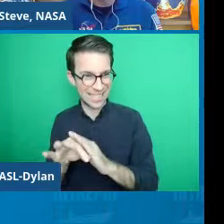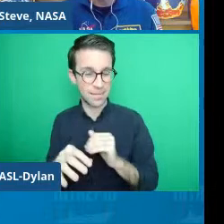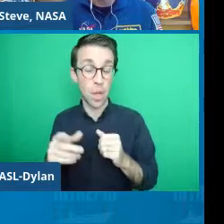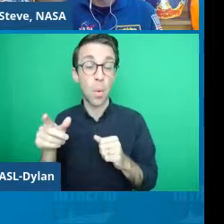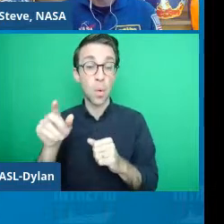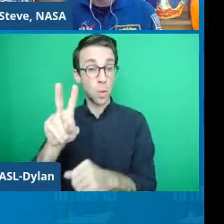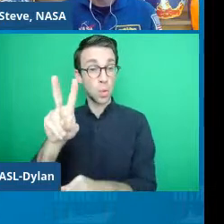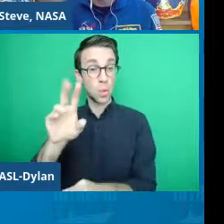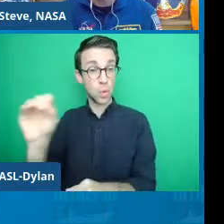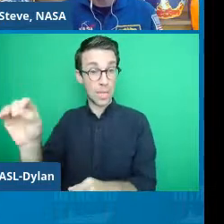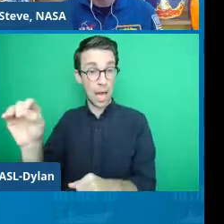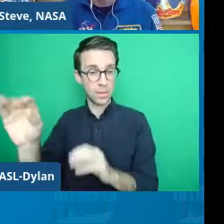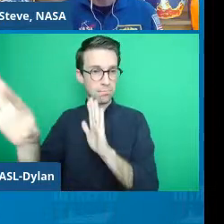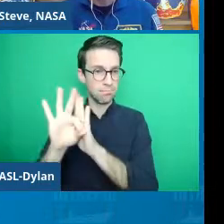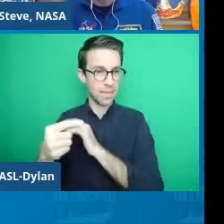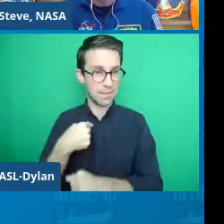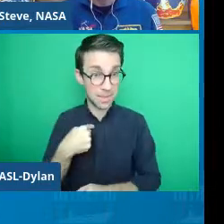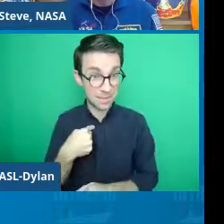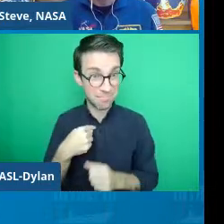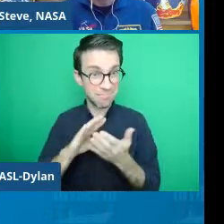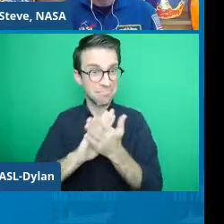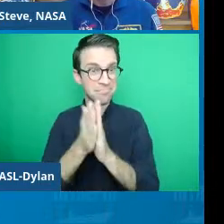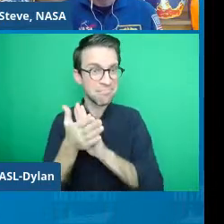was really a great,